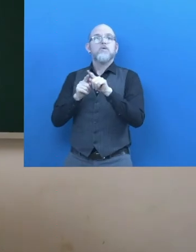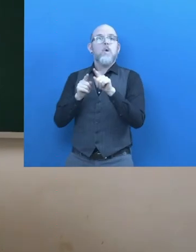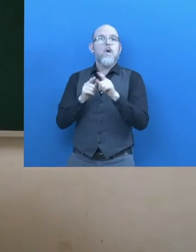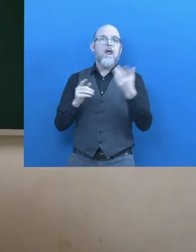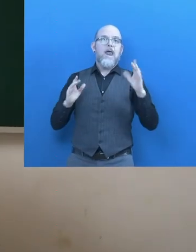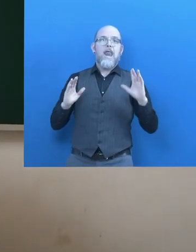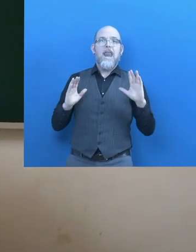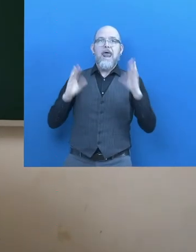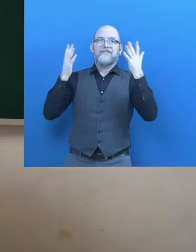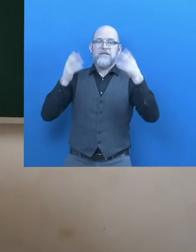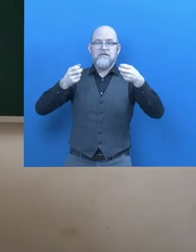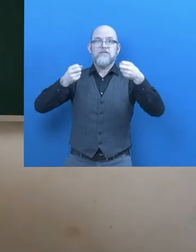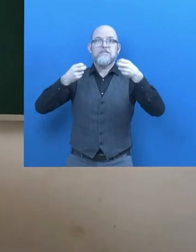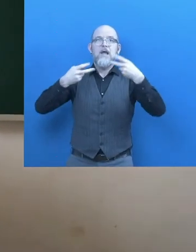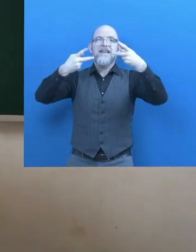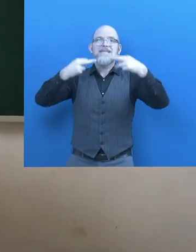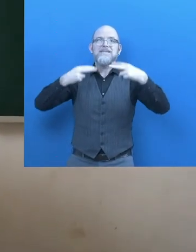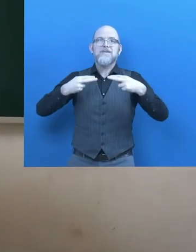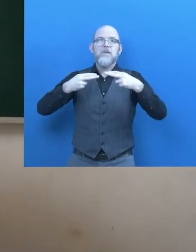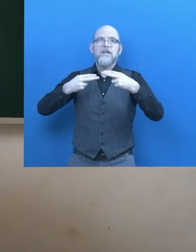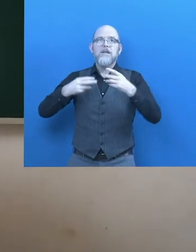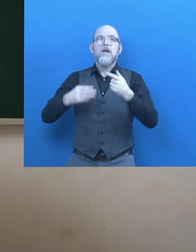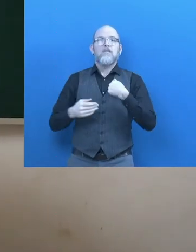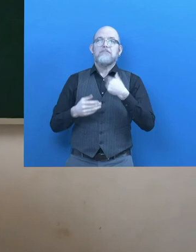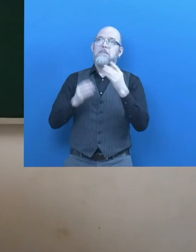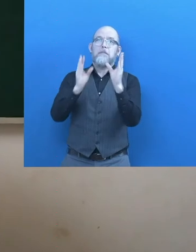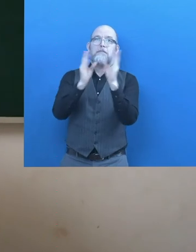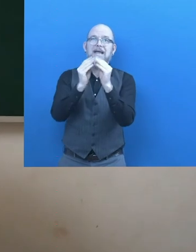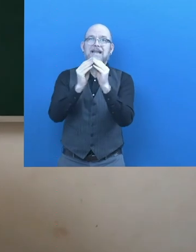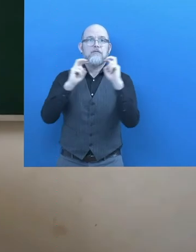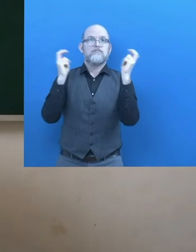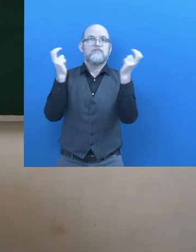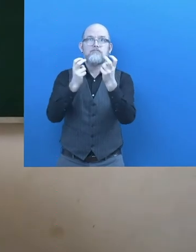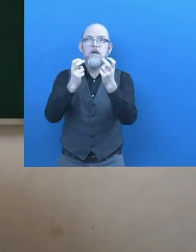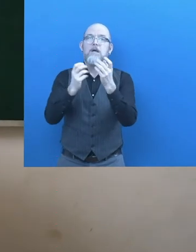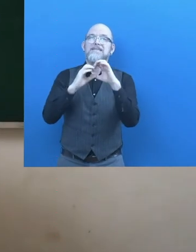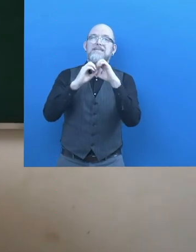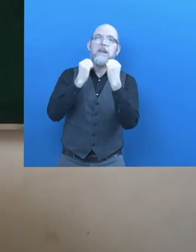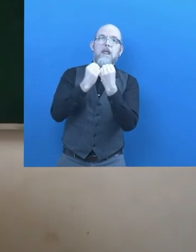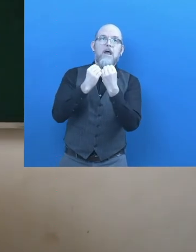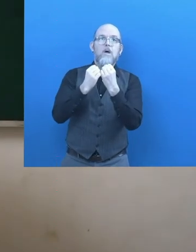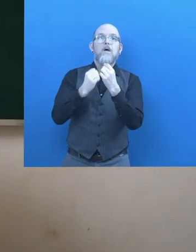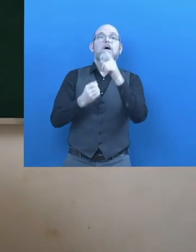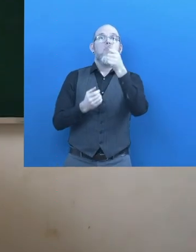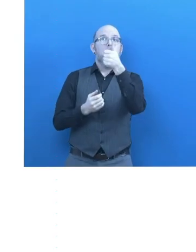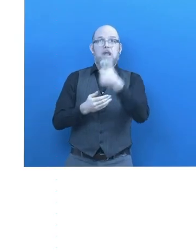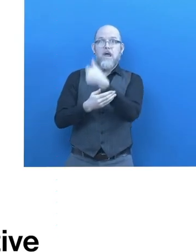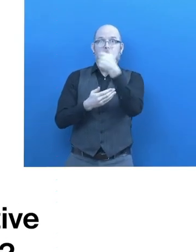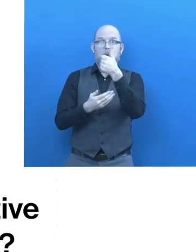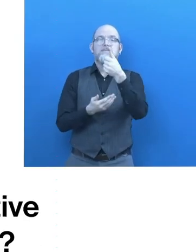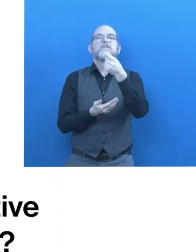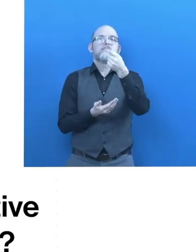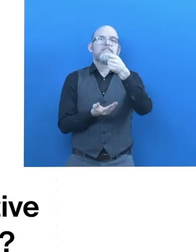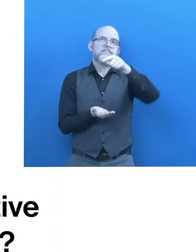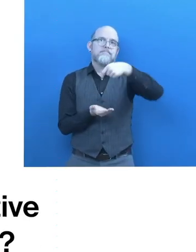live transcription services for conferences, seminars, classroom, and we charge per hour. What